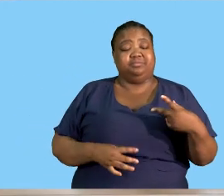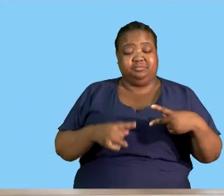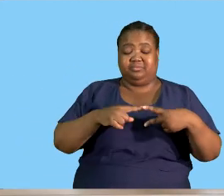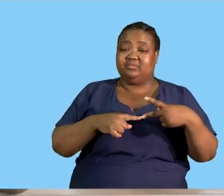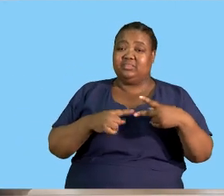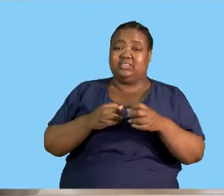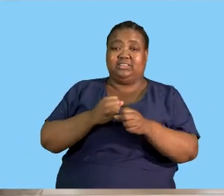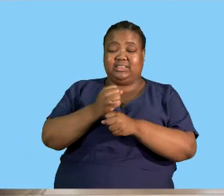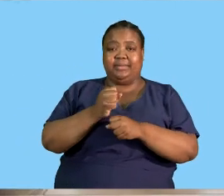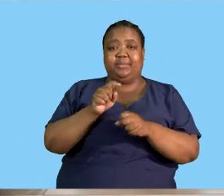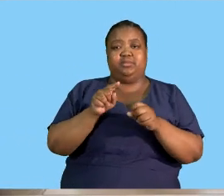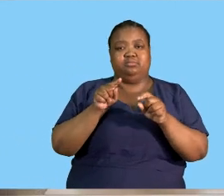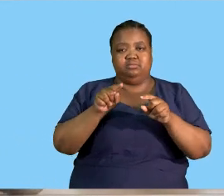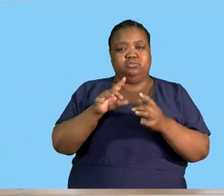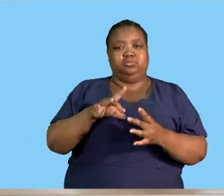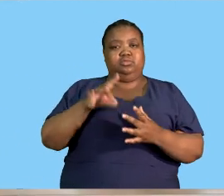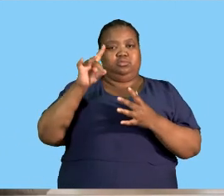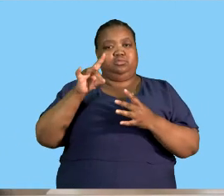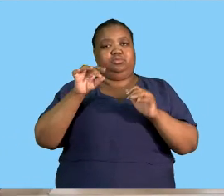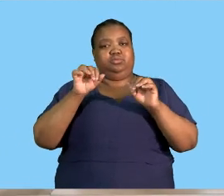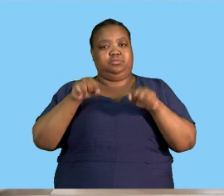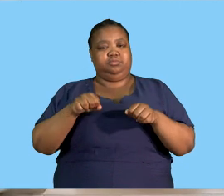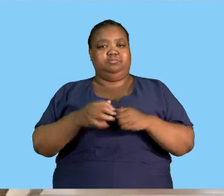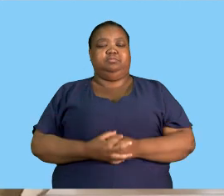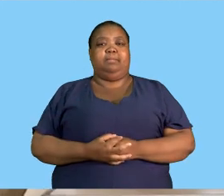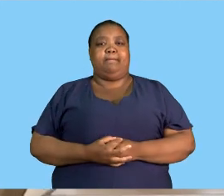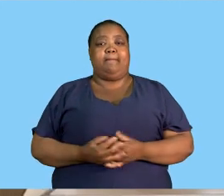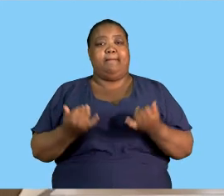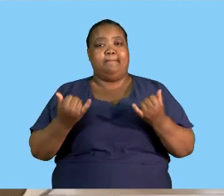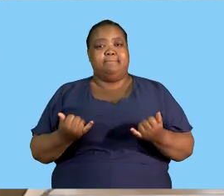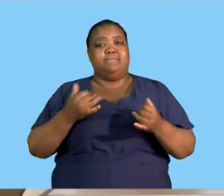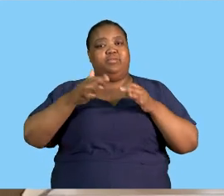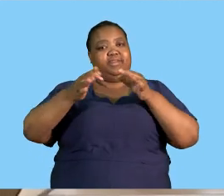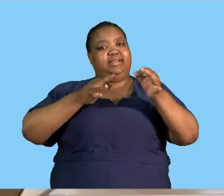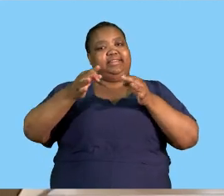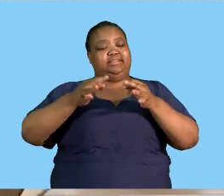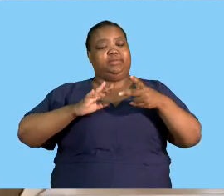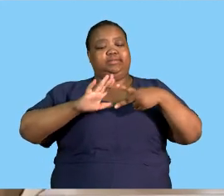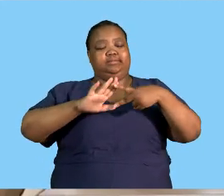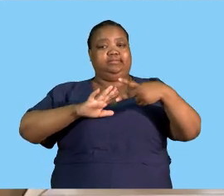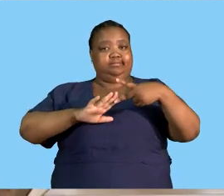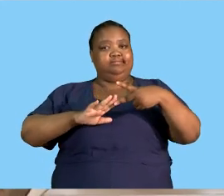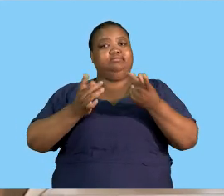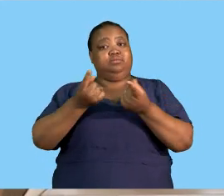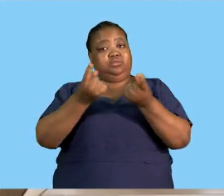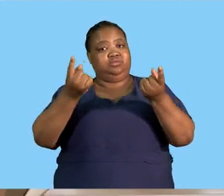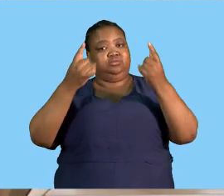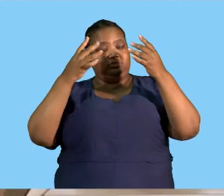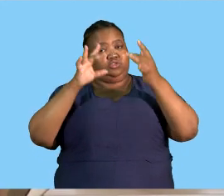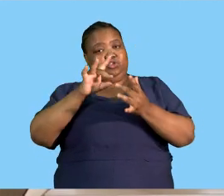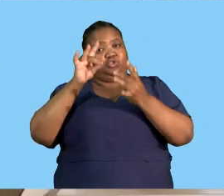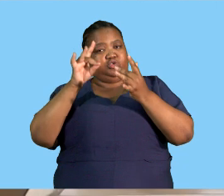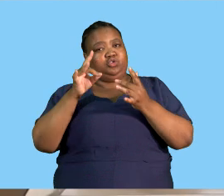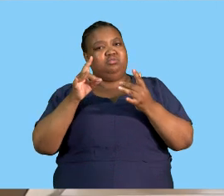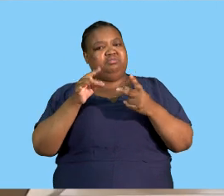choose either option 1 or option 2, whichever one that works for you. However, now I'm going to explain both options, so it is up to